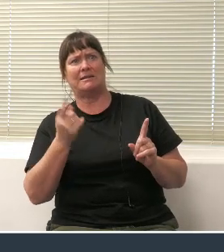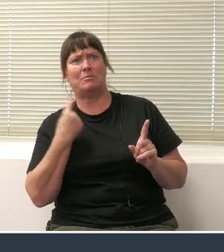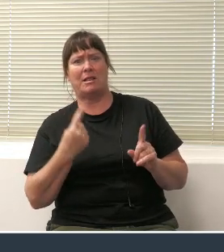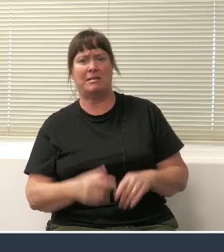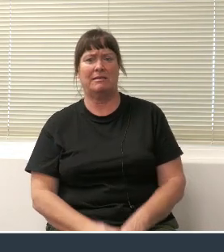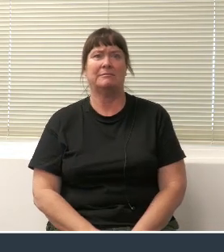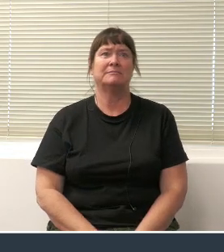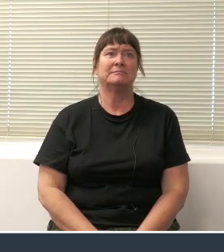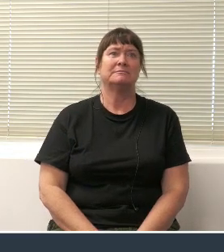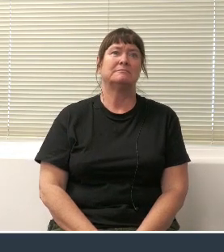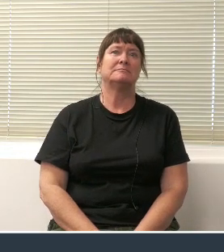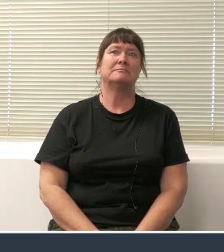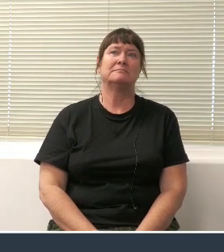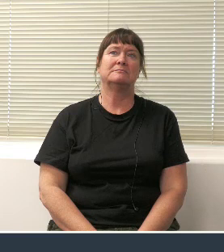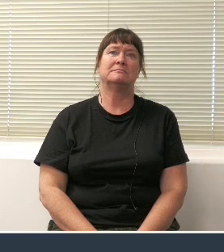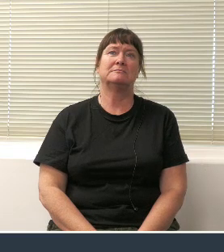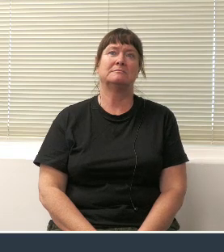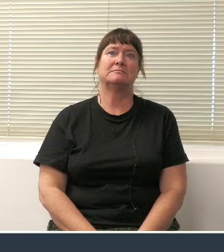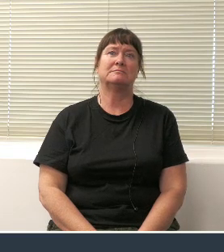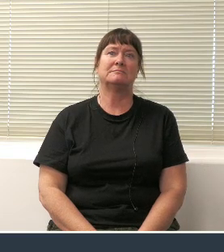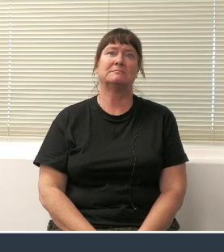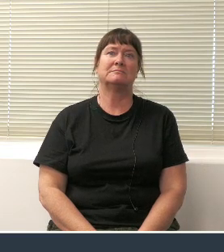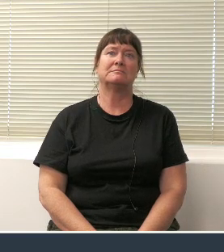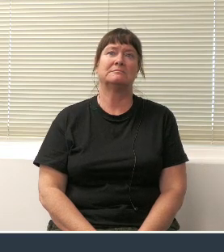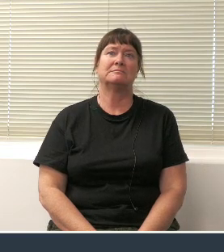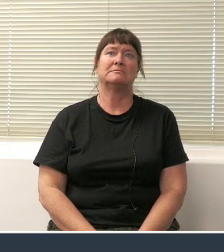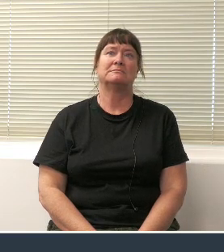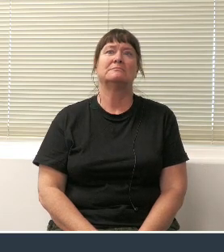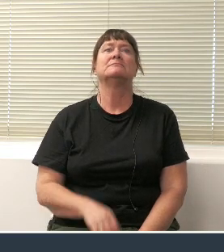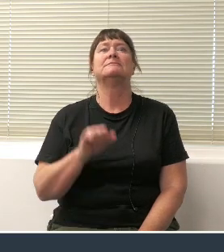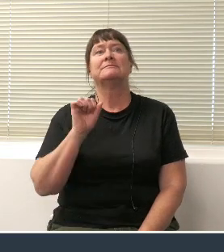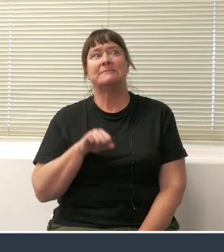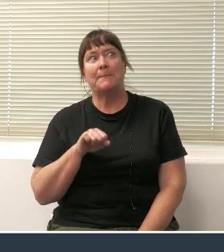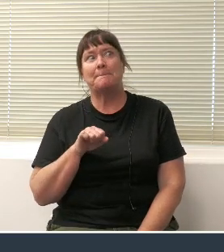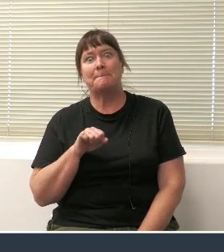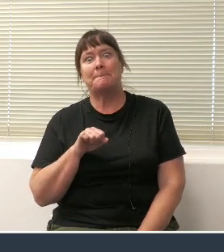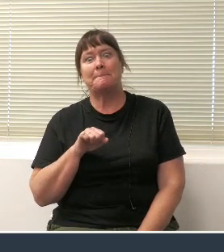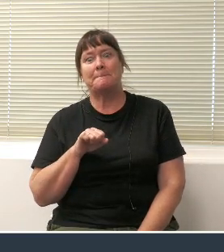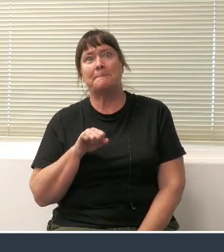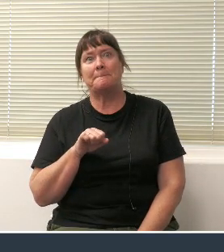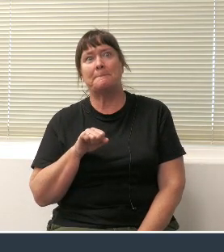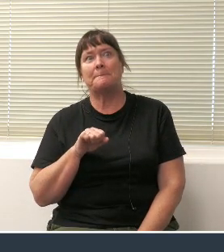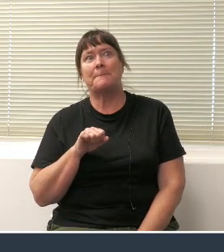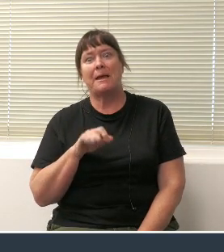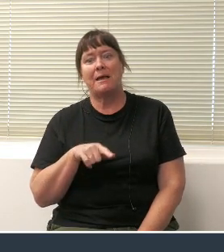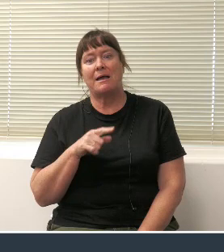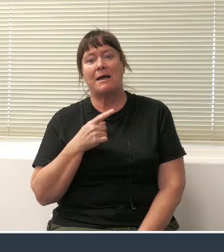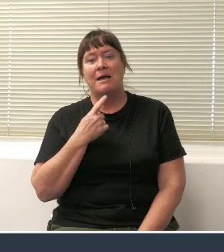Councillor McGrath. Bear with me on this one, Your Worship. I am going to speak